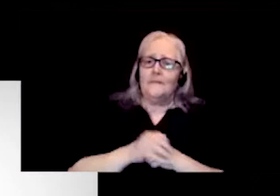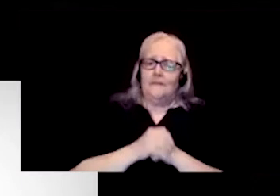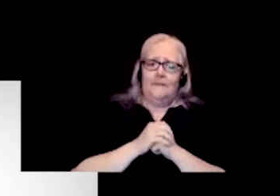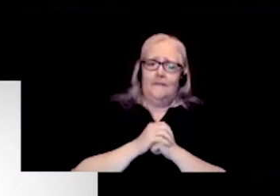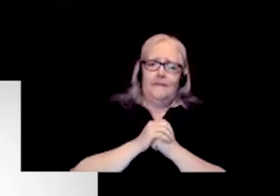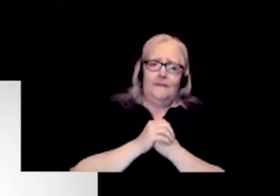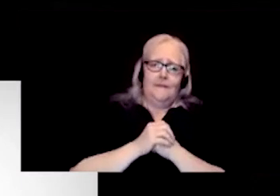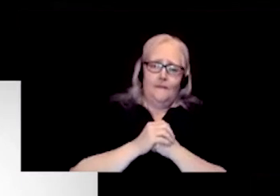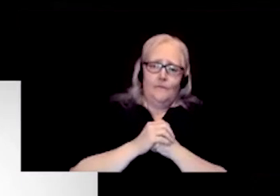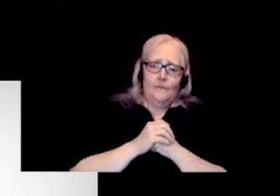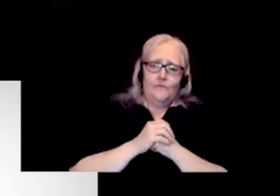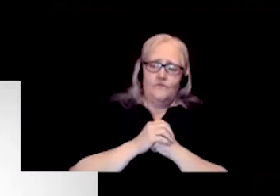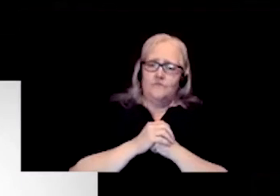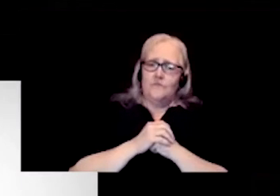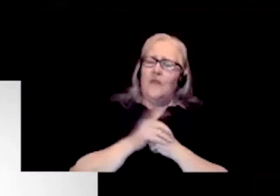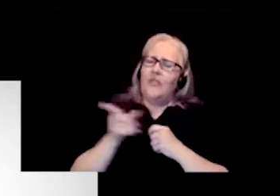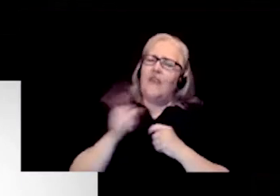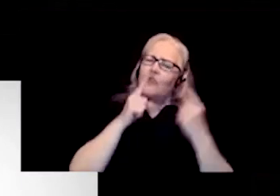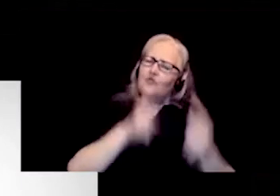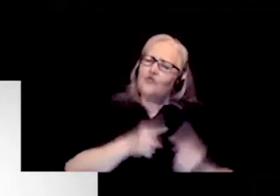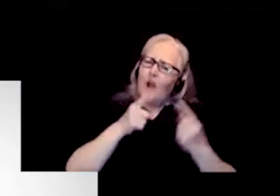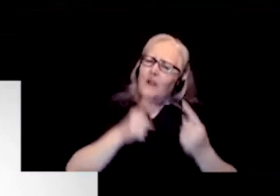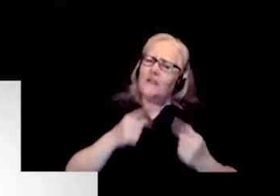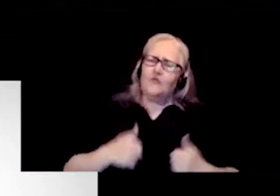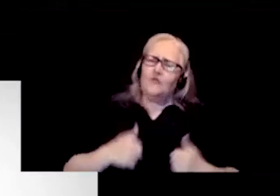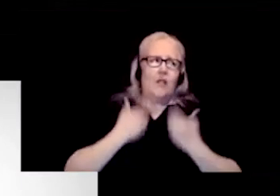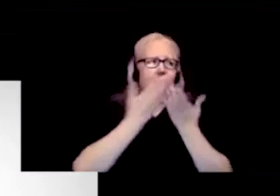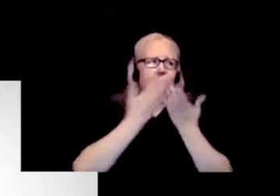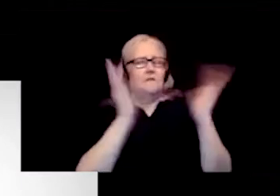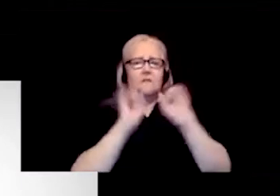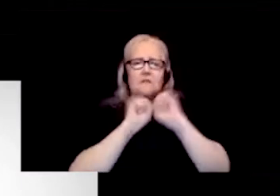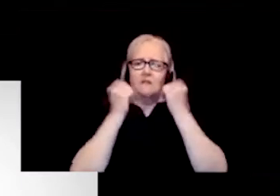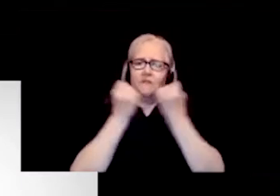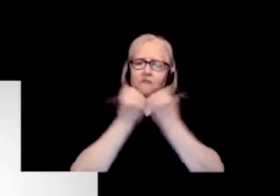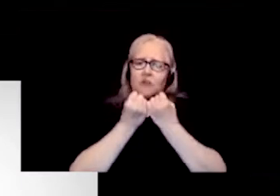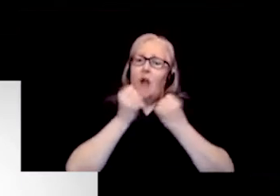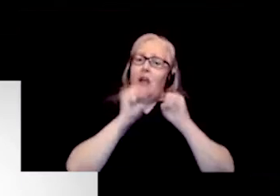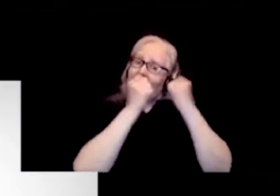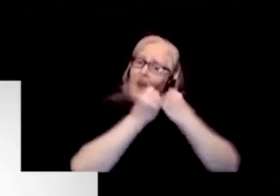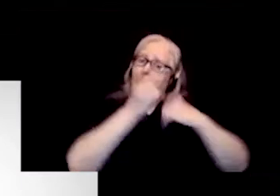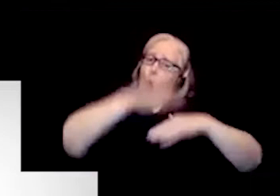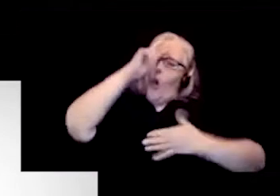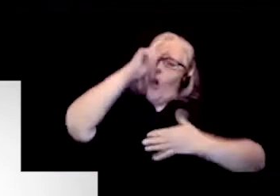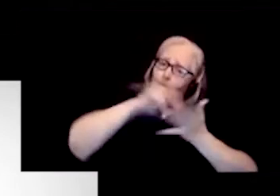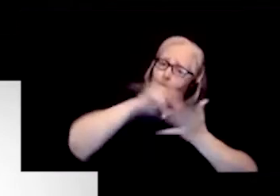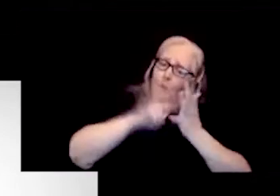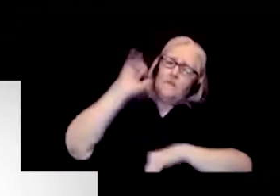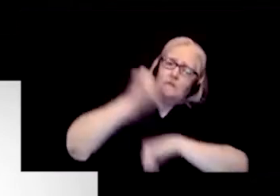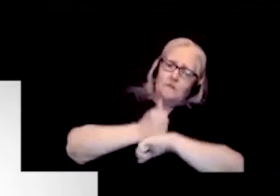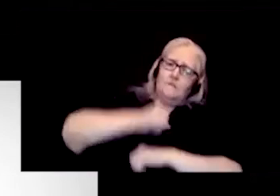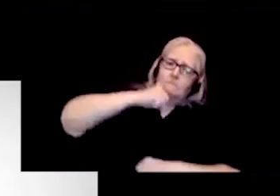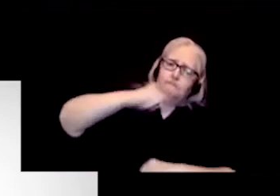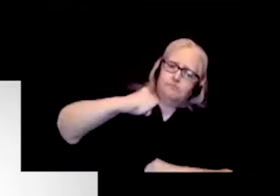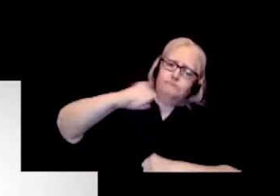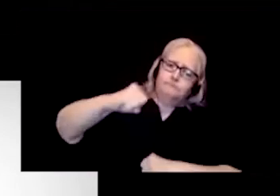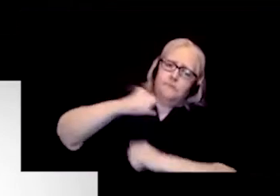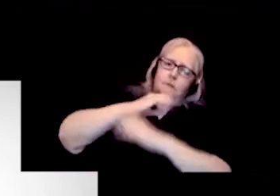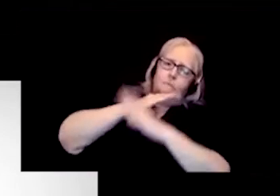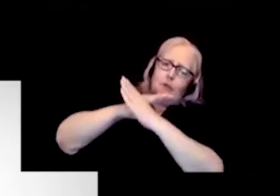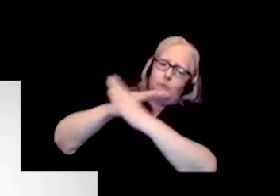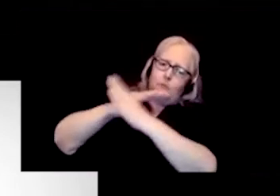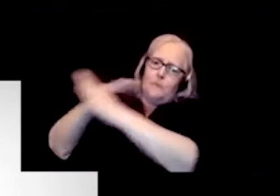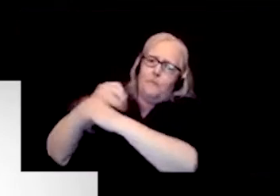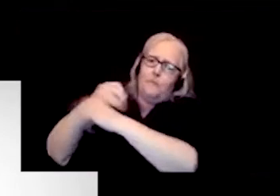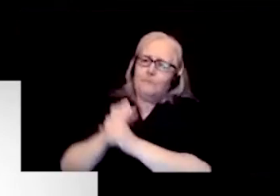They struggle to live in a society that has intentionally erected barrier after barrier to weaken their bodies and hasten